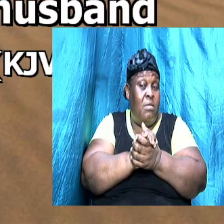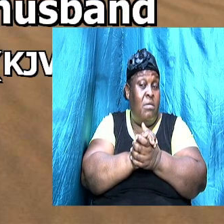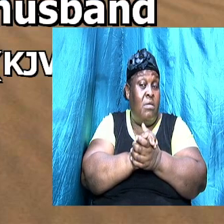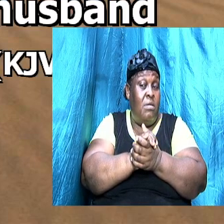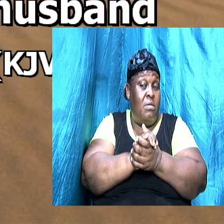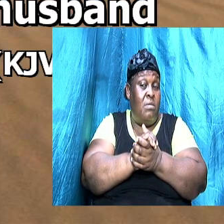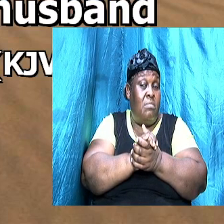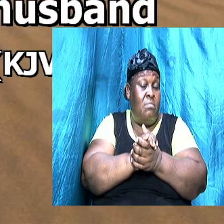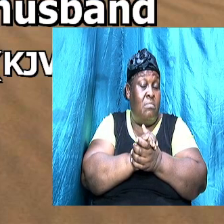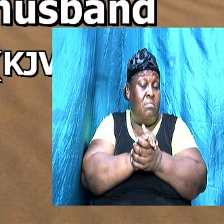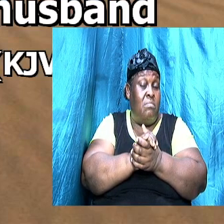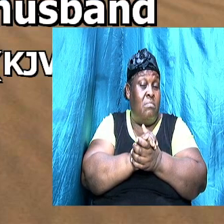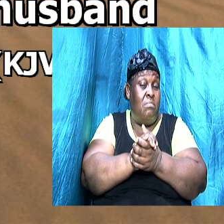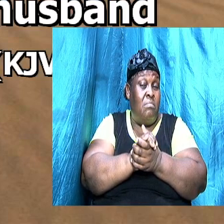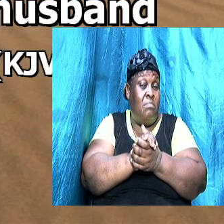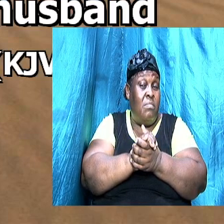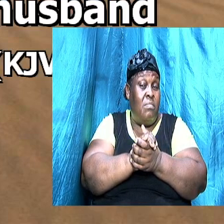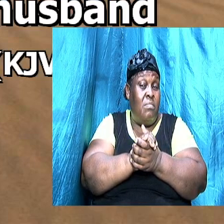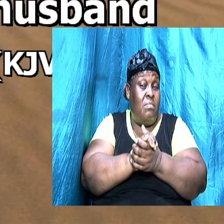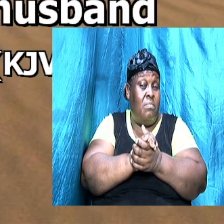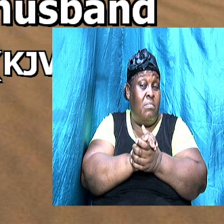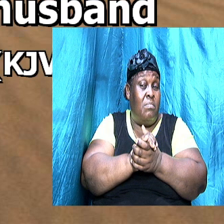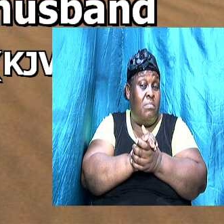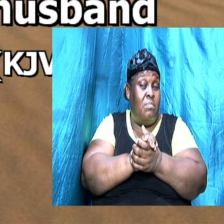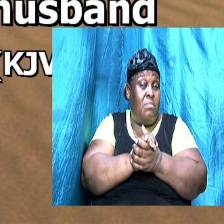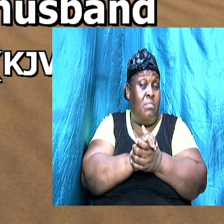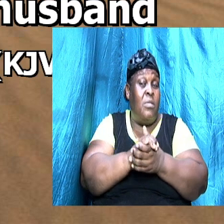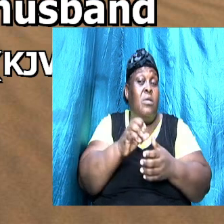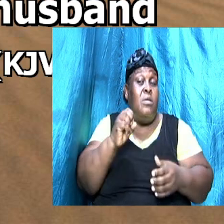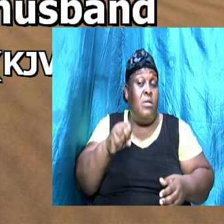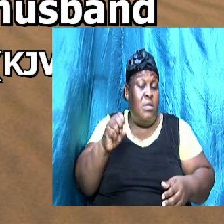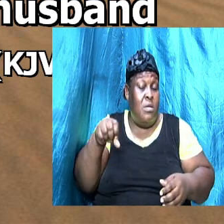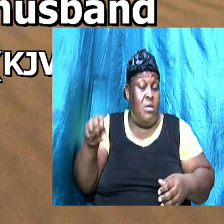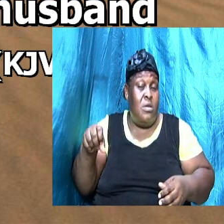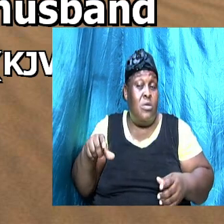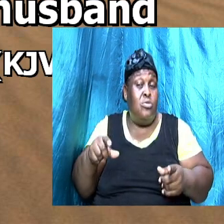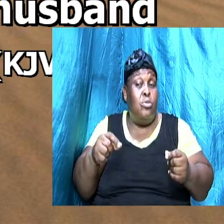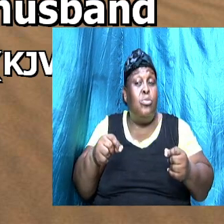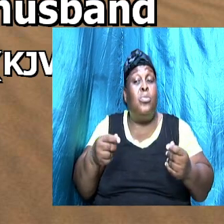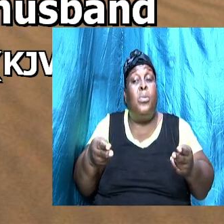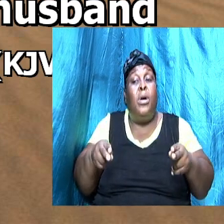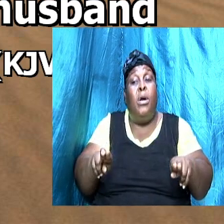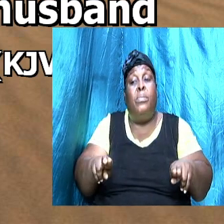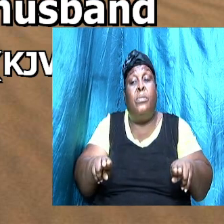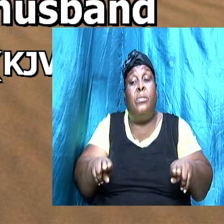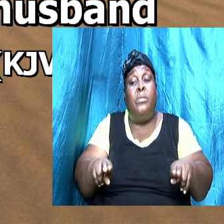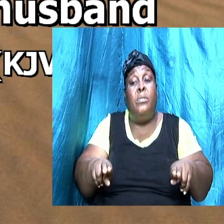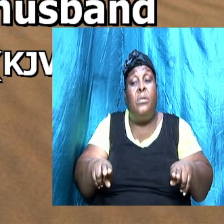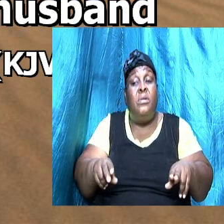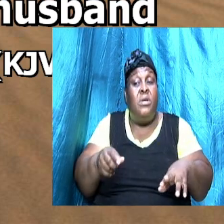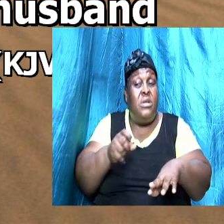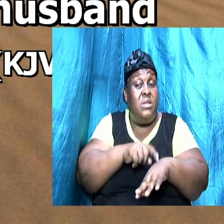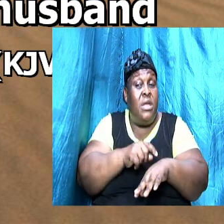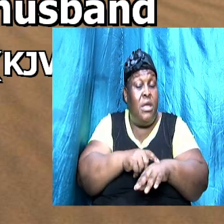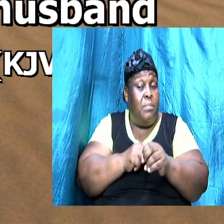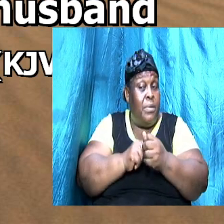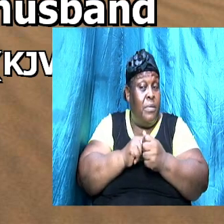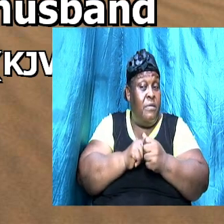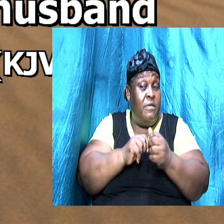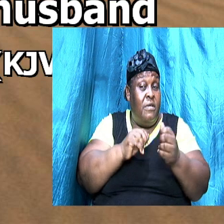happen. Yes? Or if it is that after a while, a certain time has